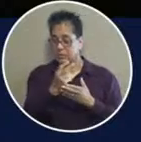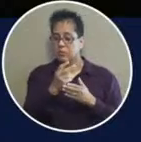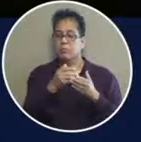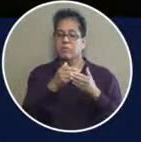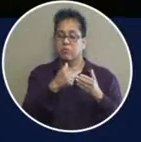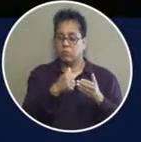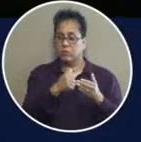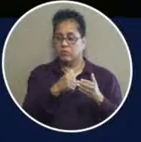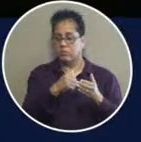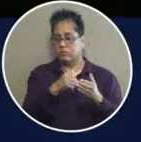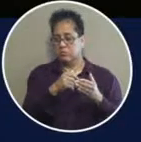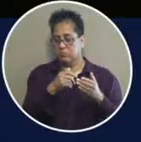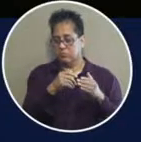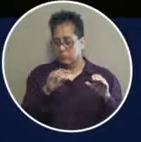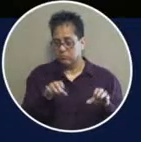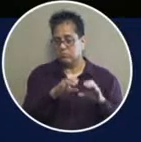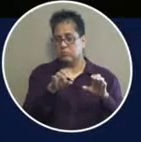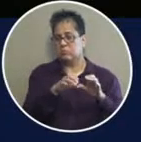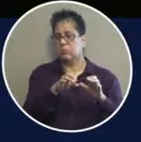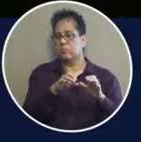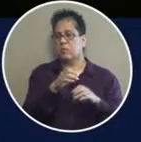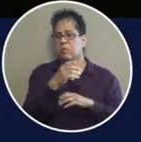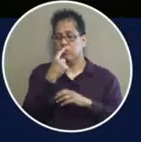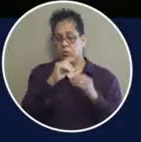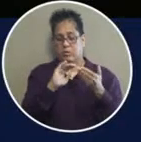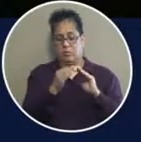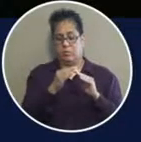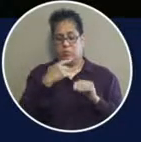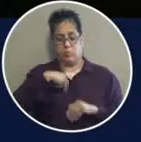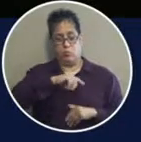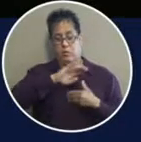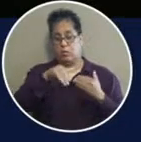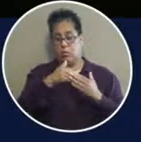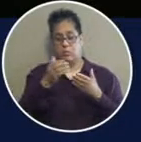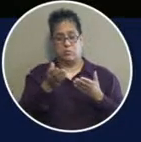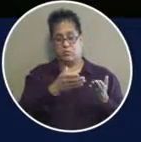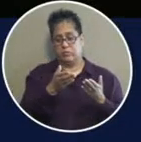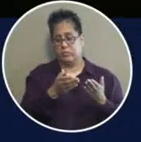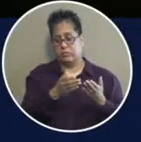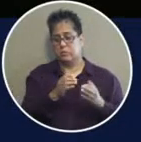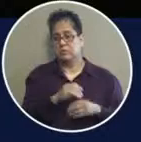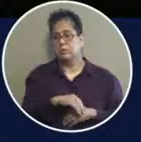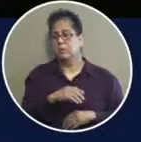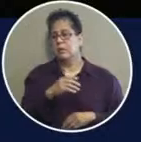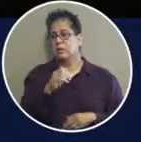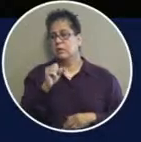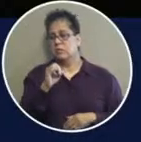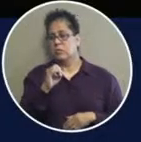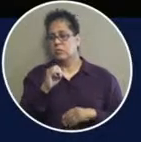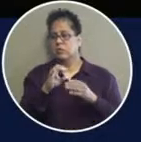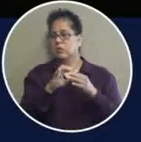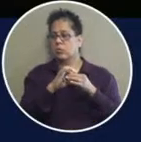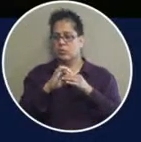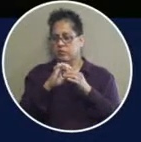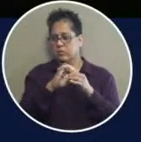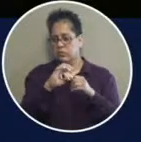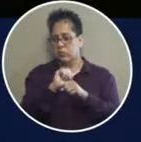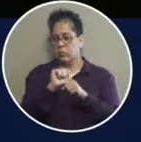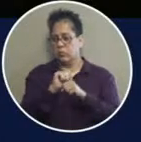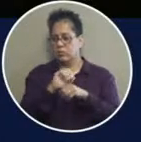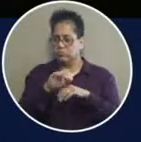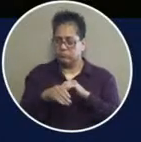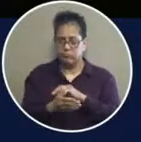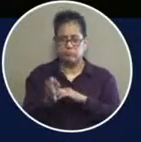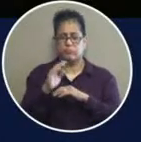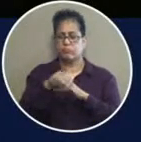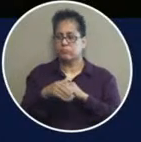taking action, and for the community that we all serve, that's just not really acceptable. Our coalition has been working around the clock to